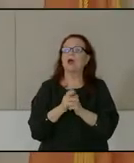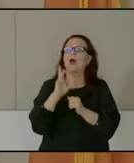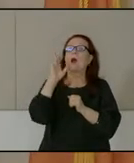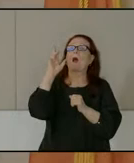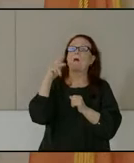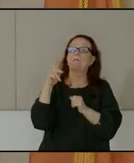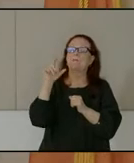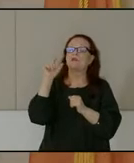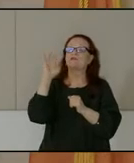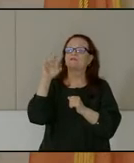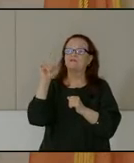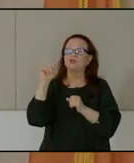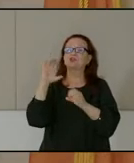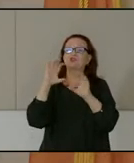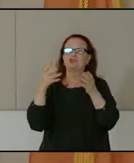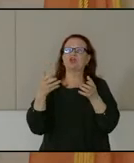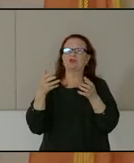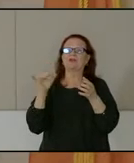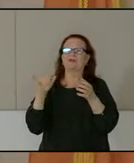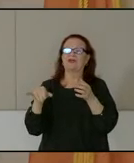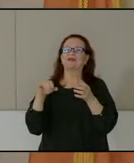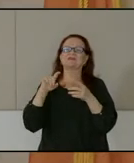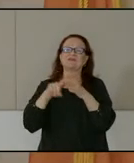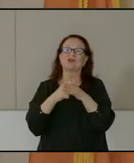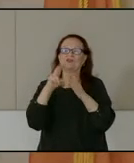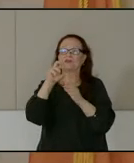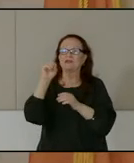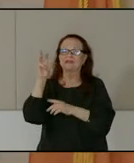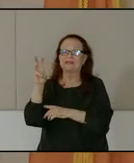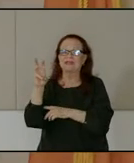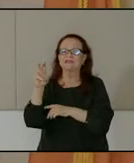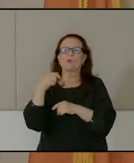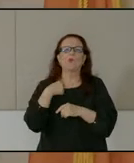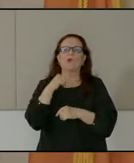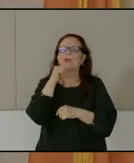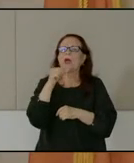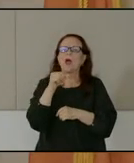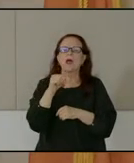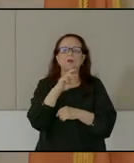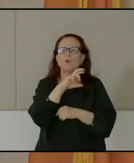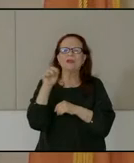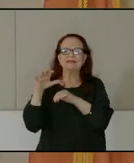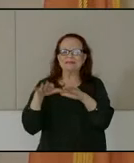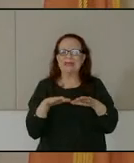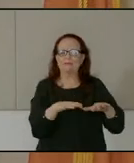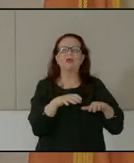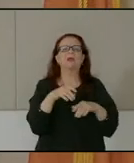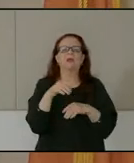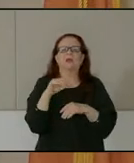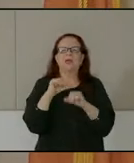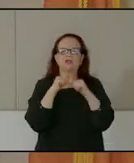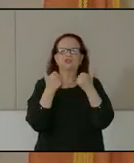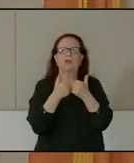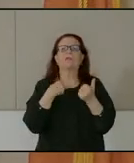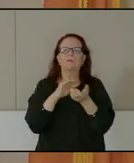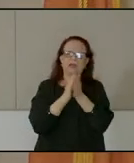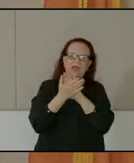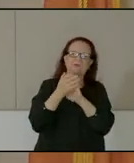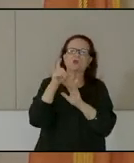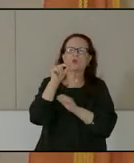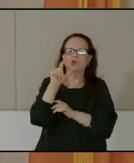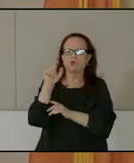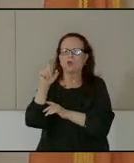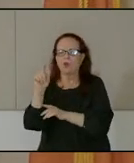in 2006, and at that time, we were not a resettlement agency. We became such in 2021, right before